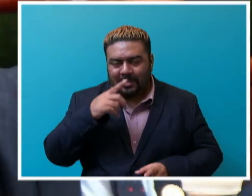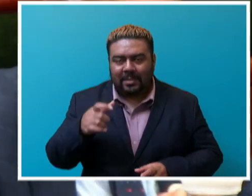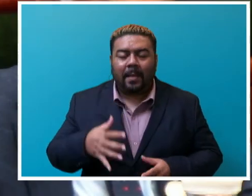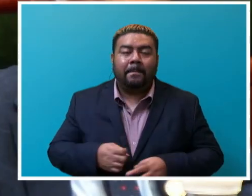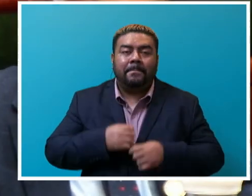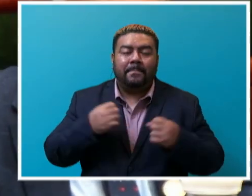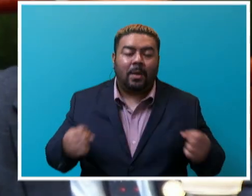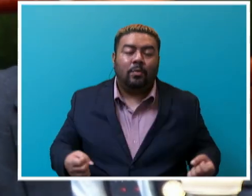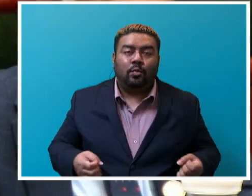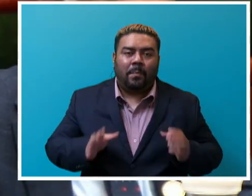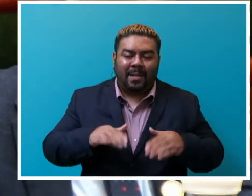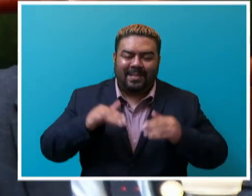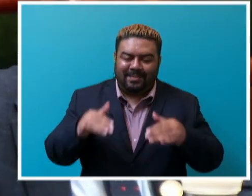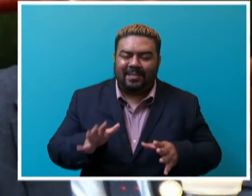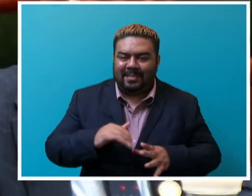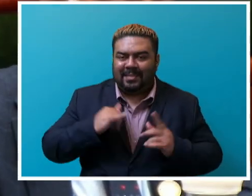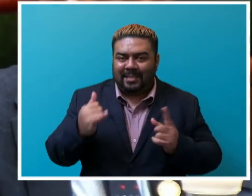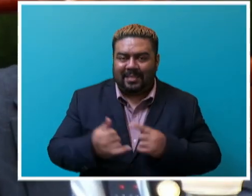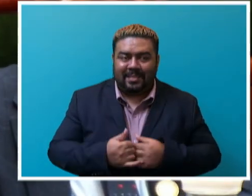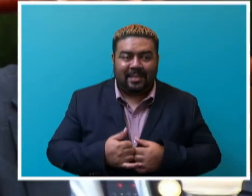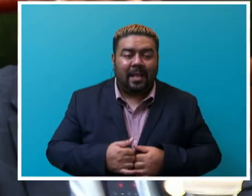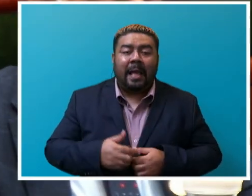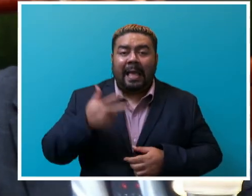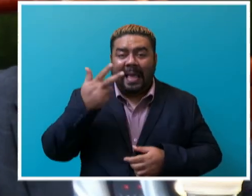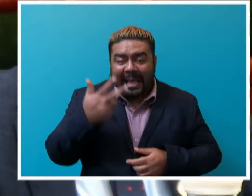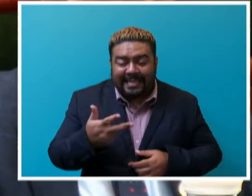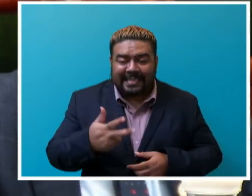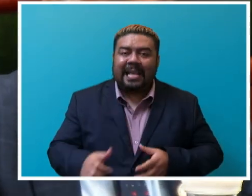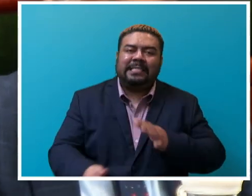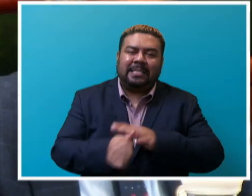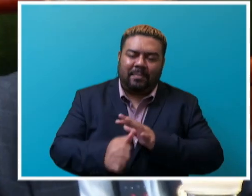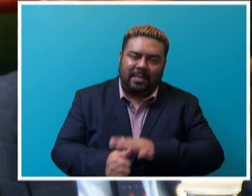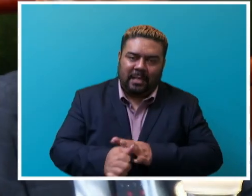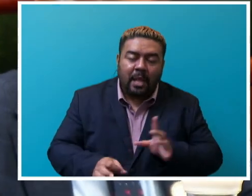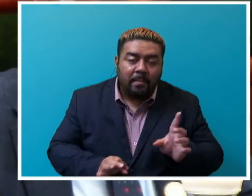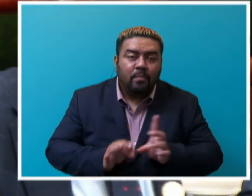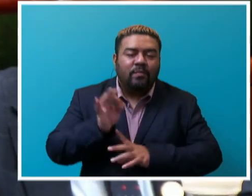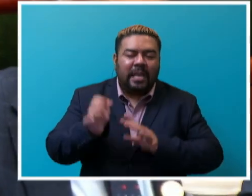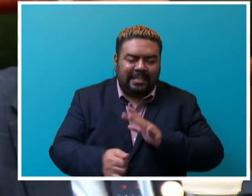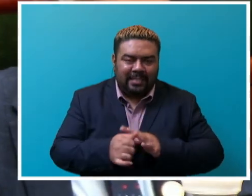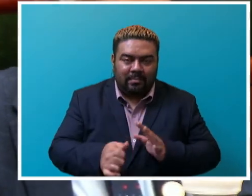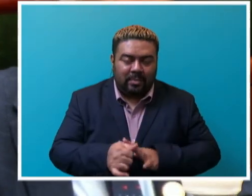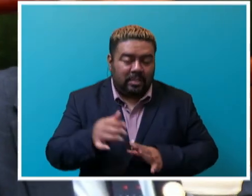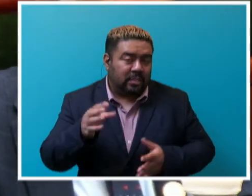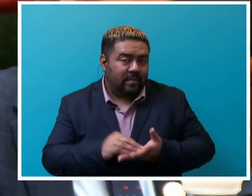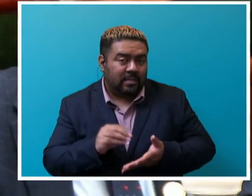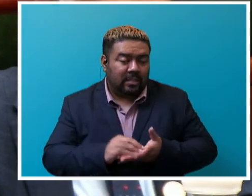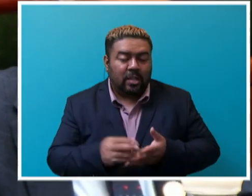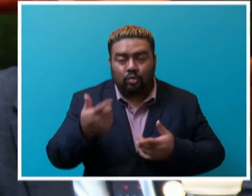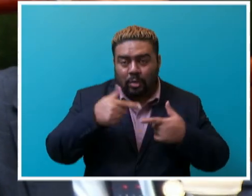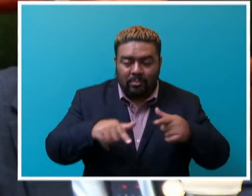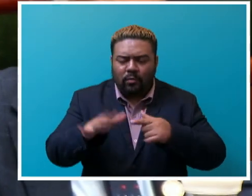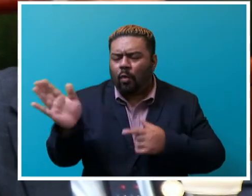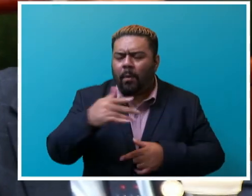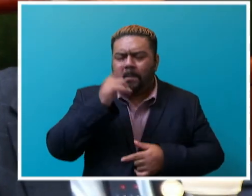to participate fully in society. 8 was accessibility, improving access to facilities, services, and transport for all persons